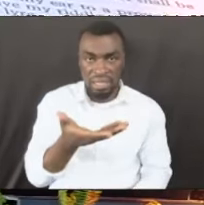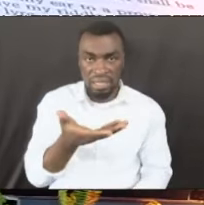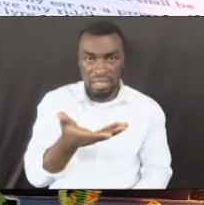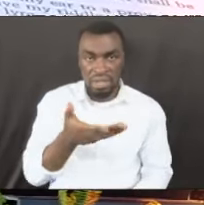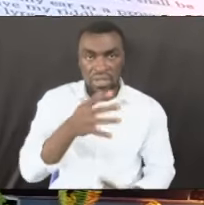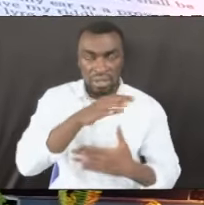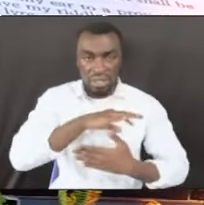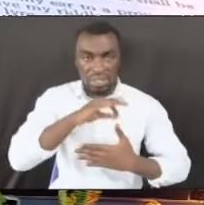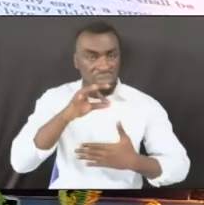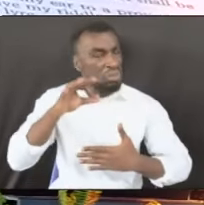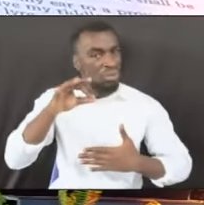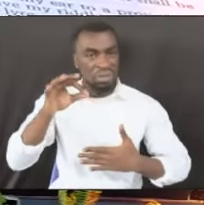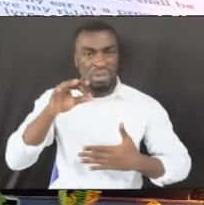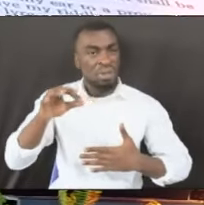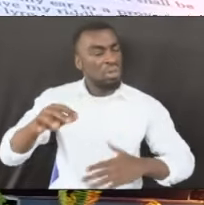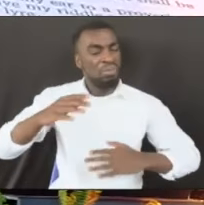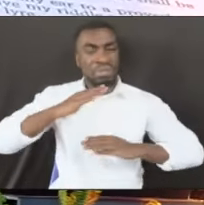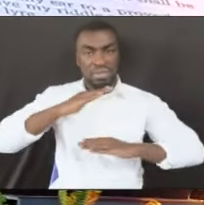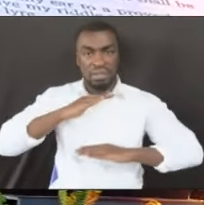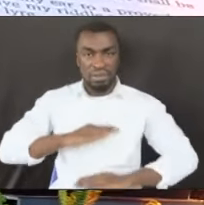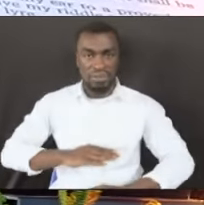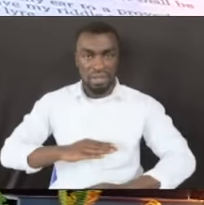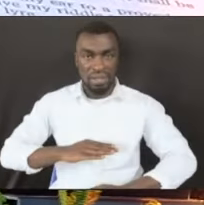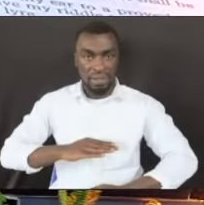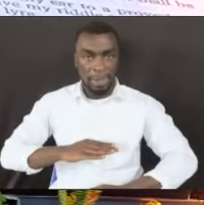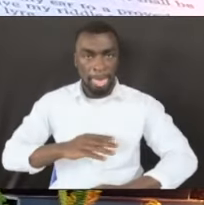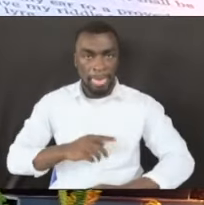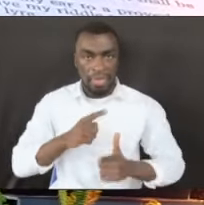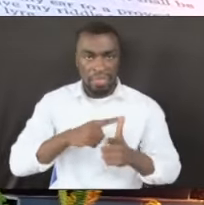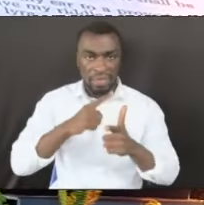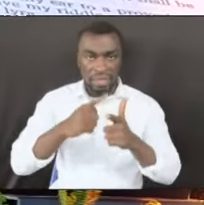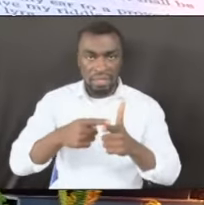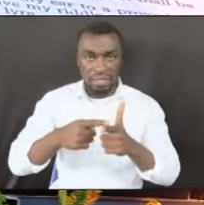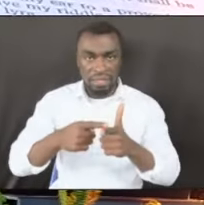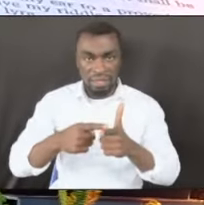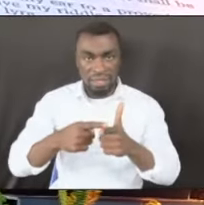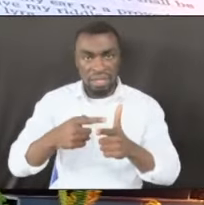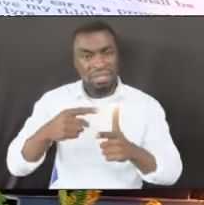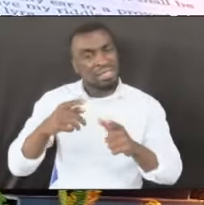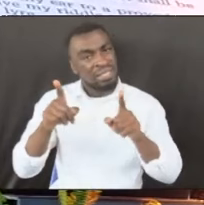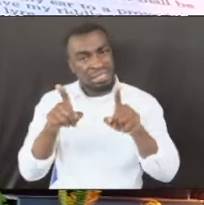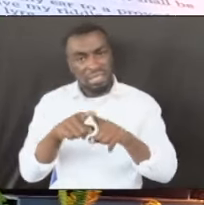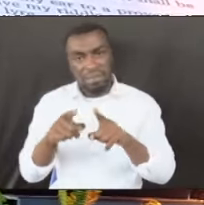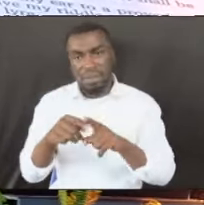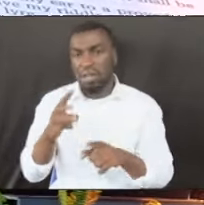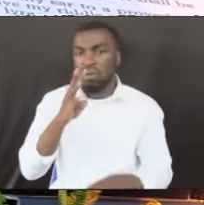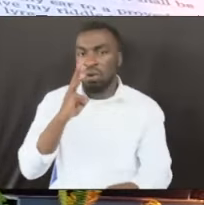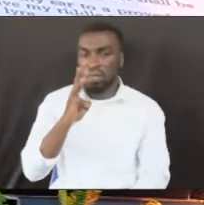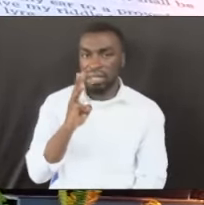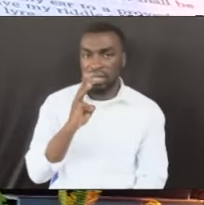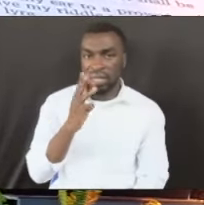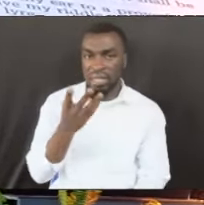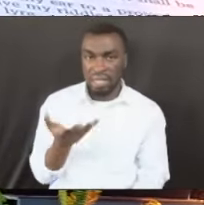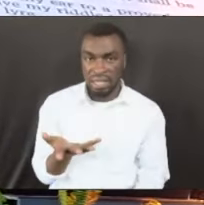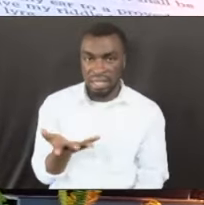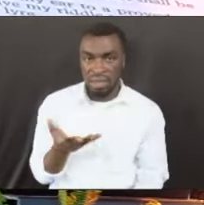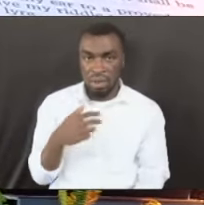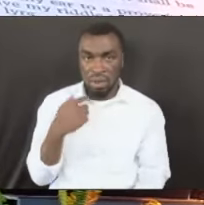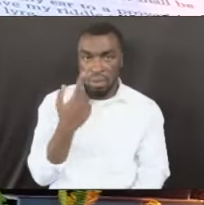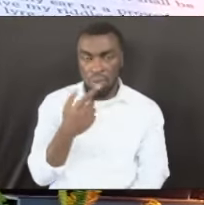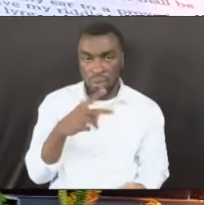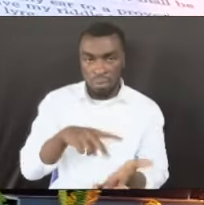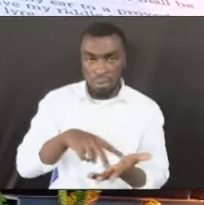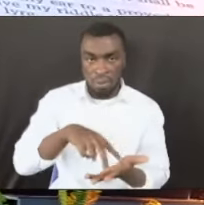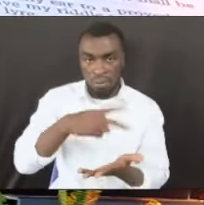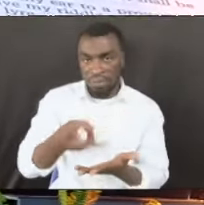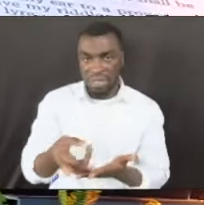be satisfied in drought, and they shall be like watered garden, whose waters fail